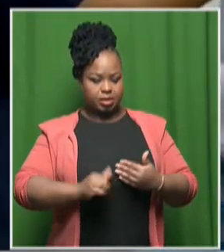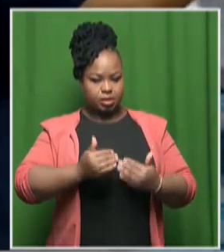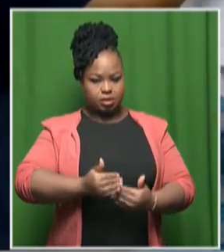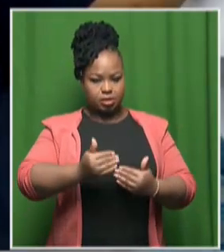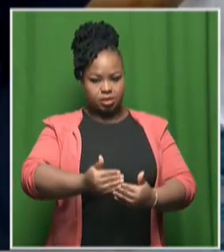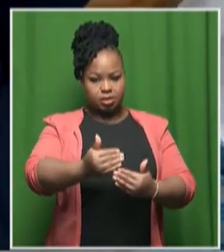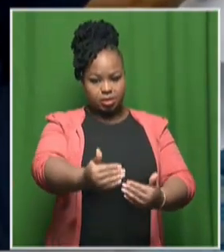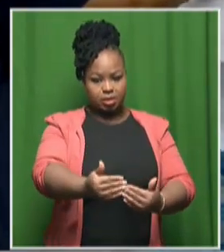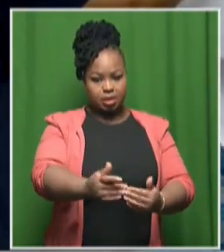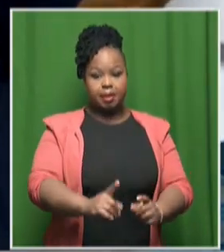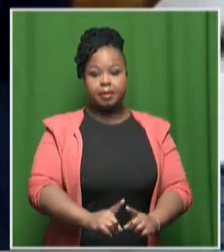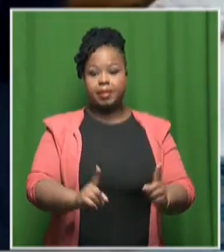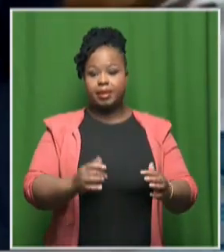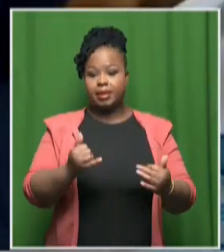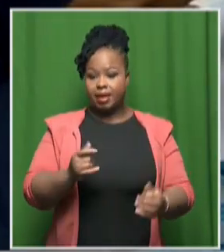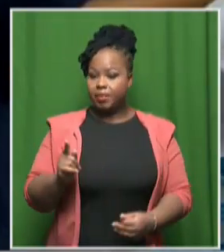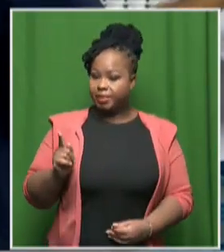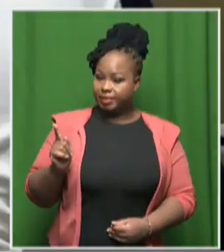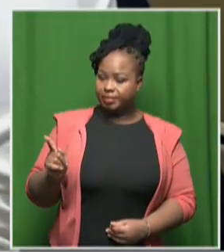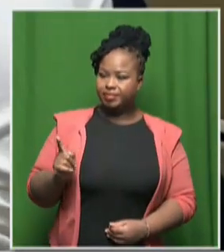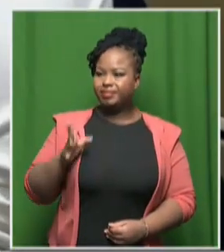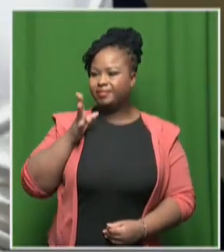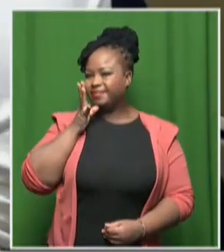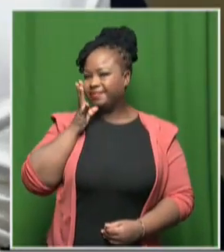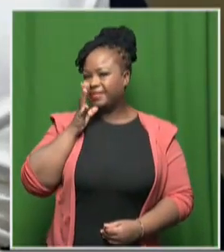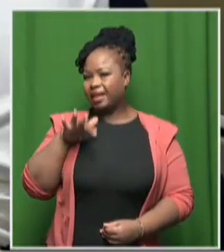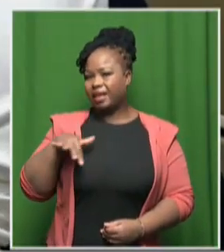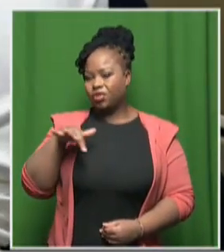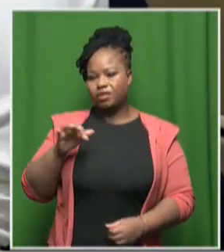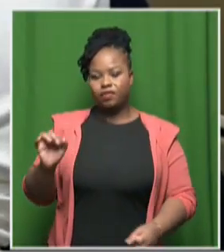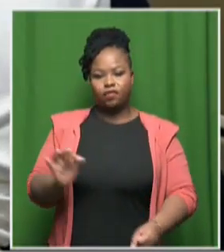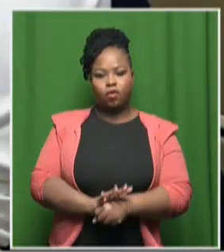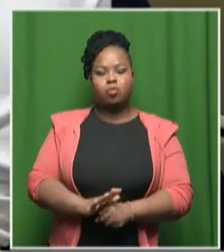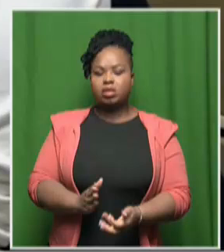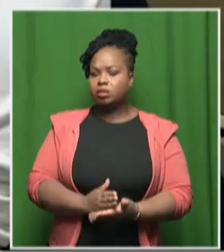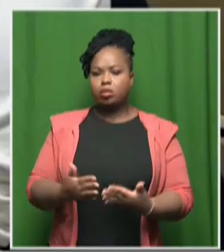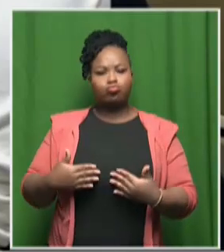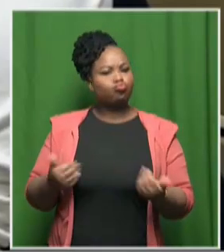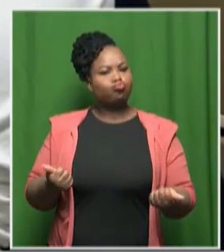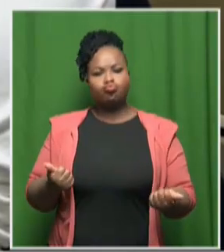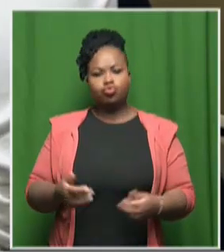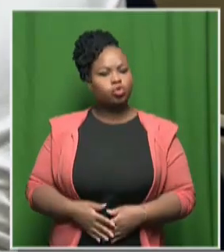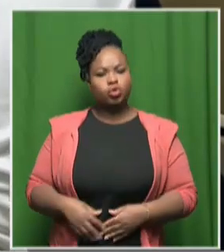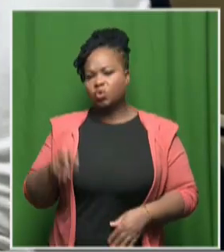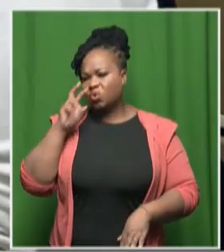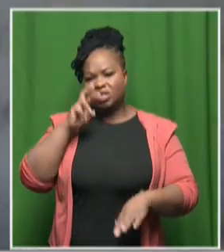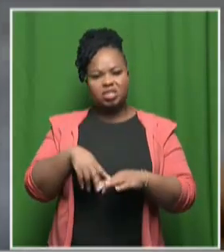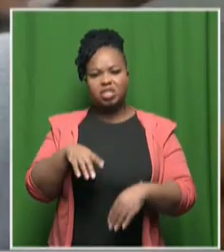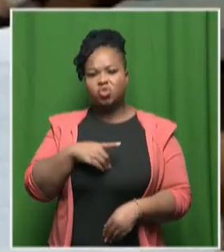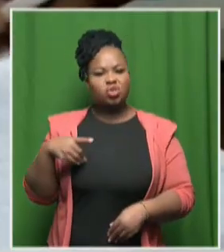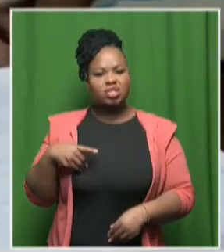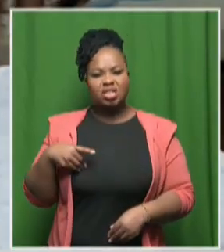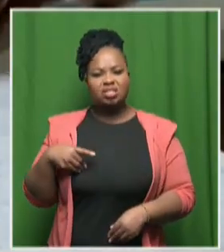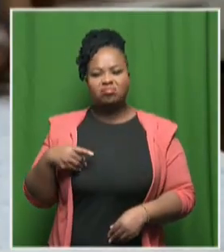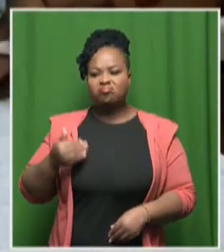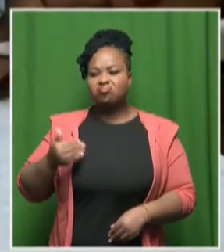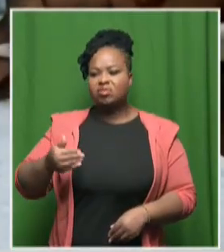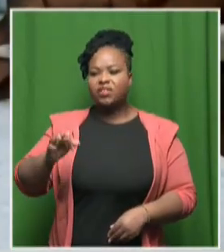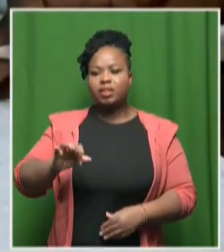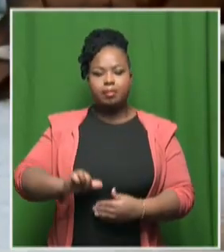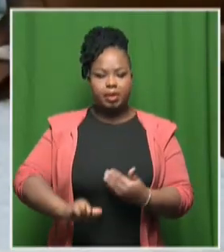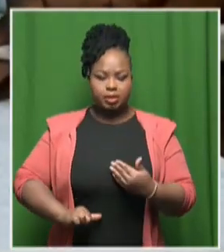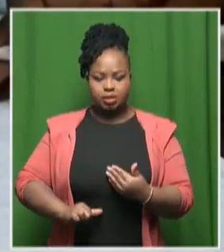going to our facilities, which are quite full, and we are saying those who are very well, the top, who don't need to be seen in 3-monthly, they'll then